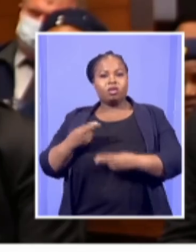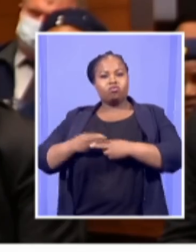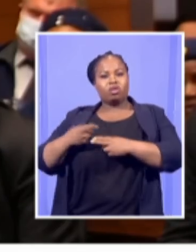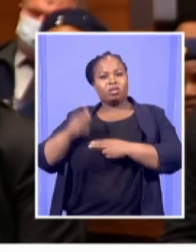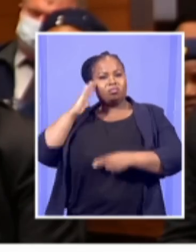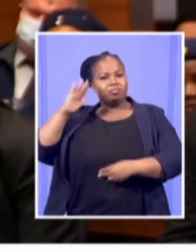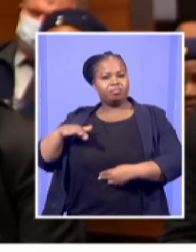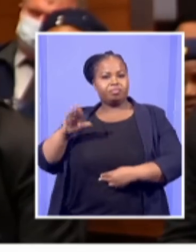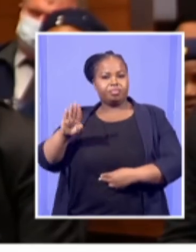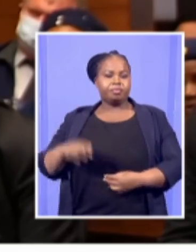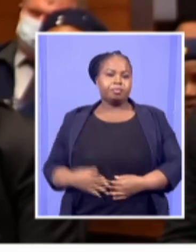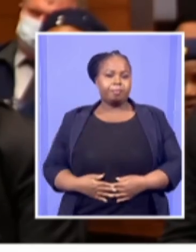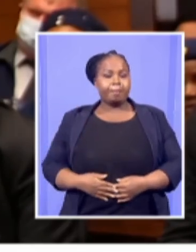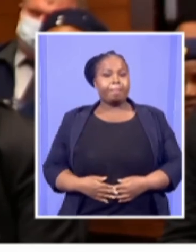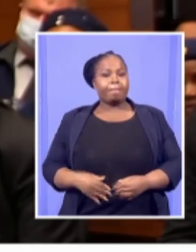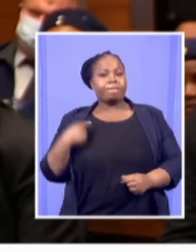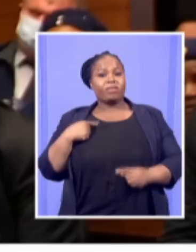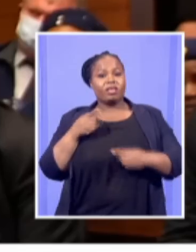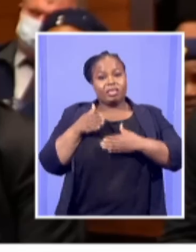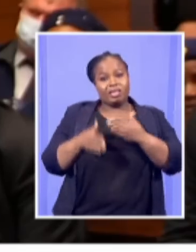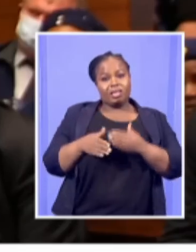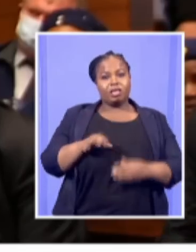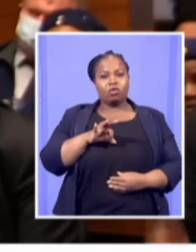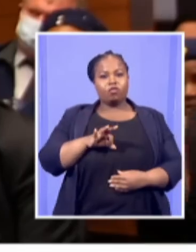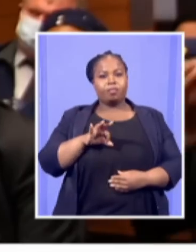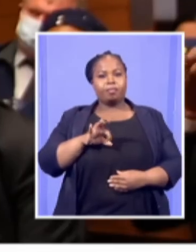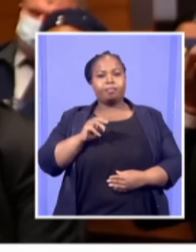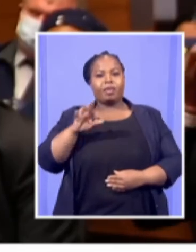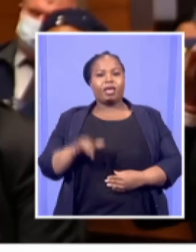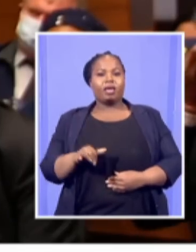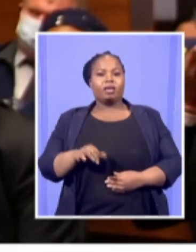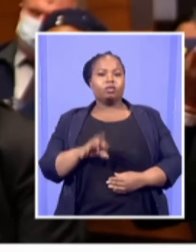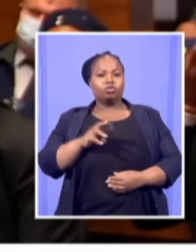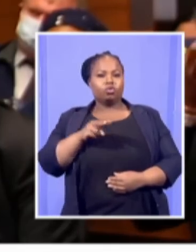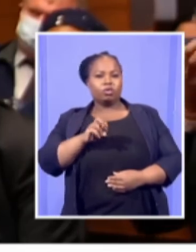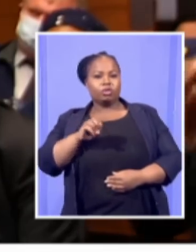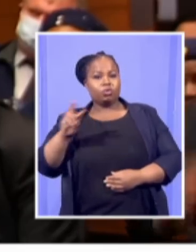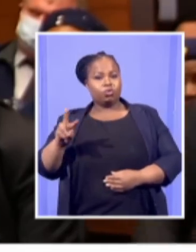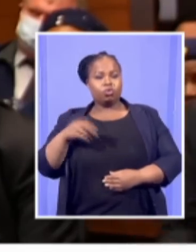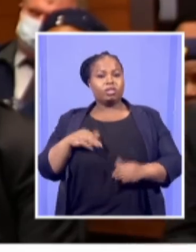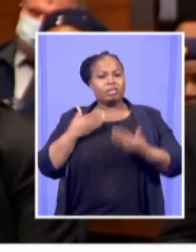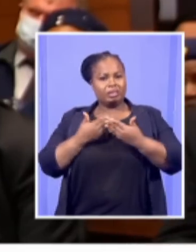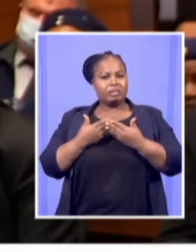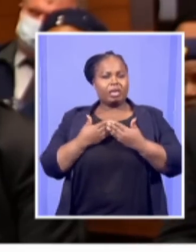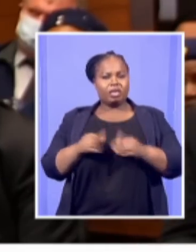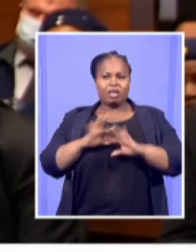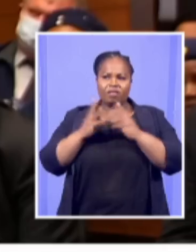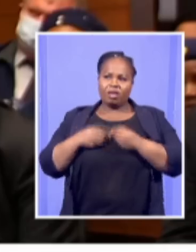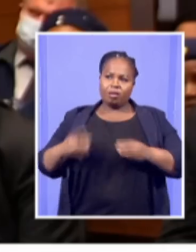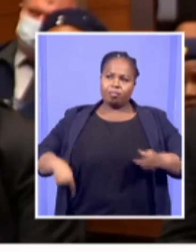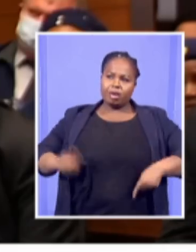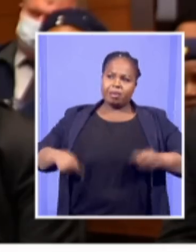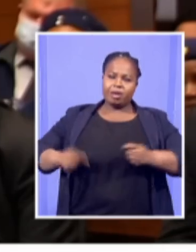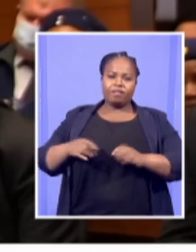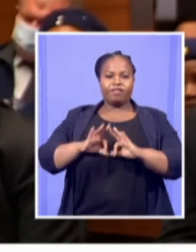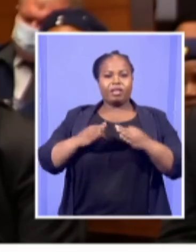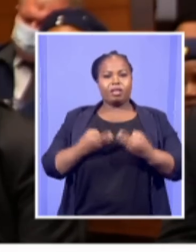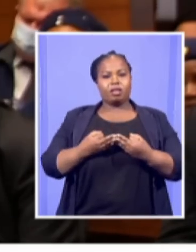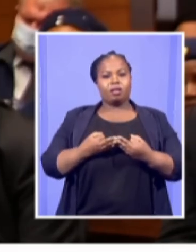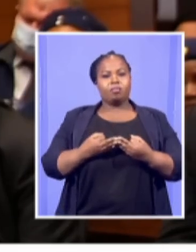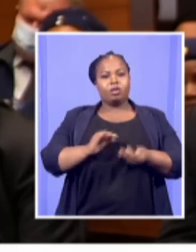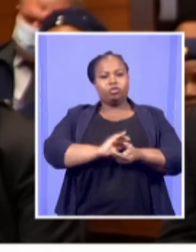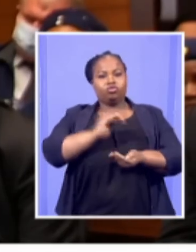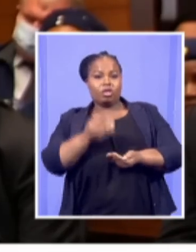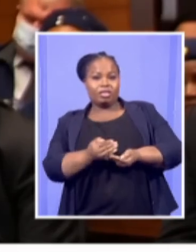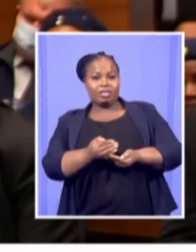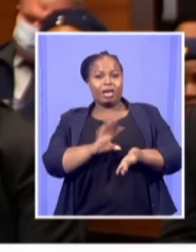accommodation. Until the 3rd of May 2022, their study and living expenses were funded by the Pillay Family Trust by means